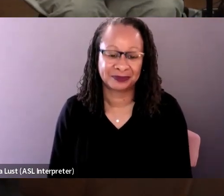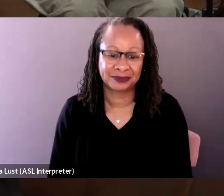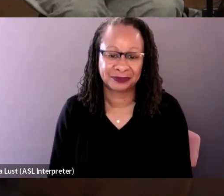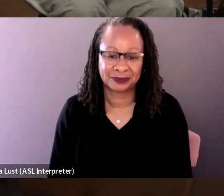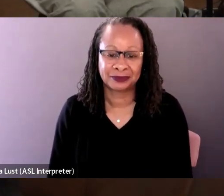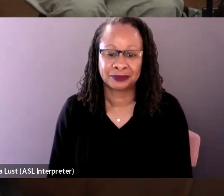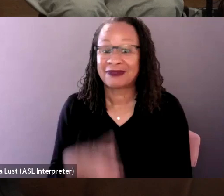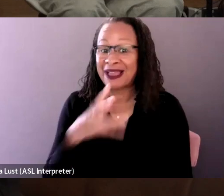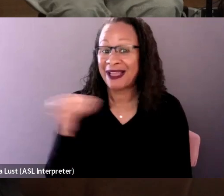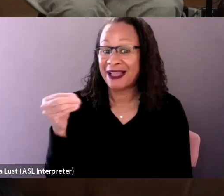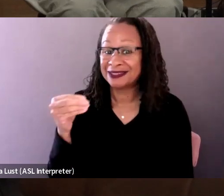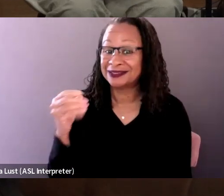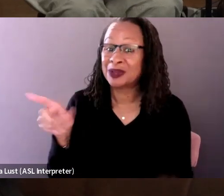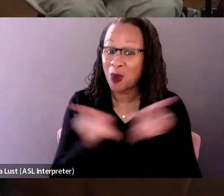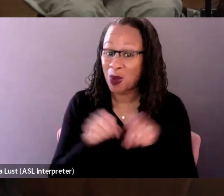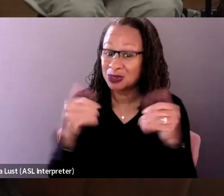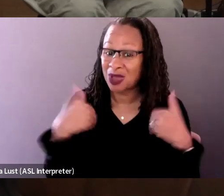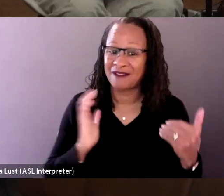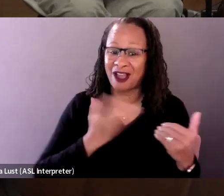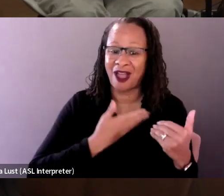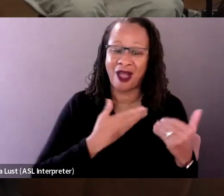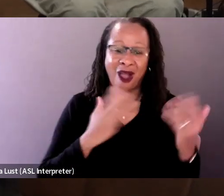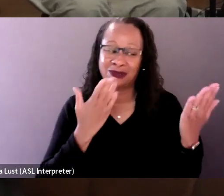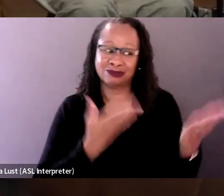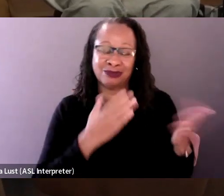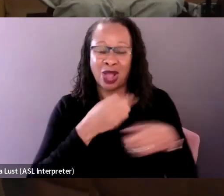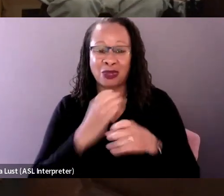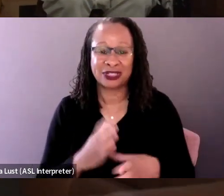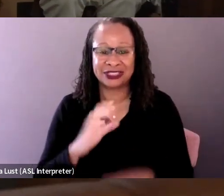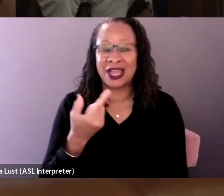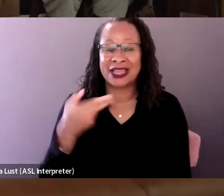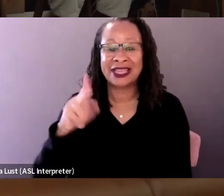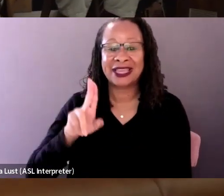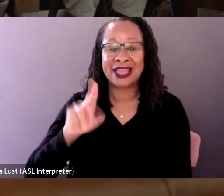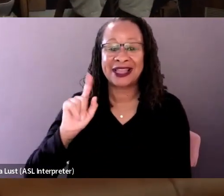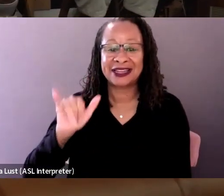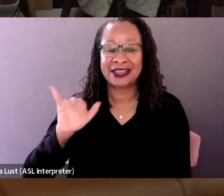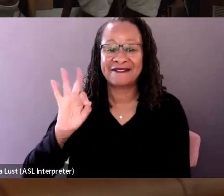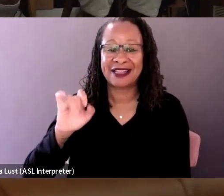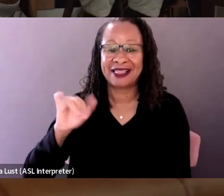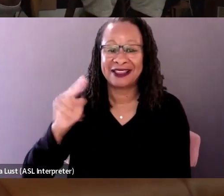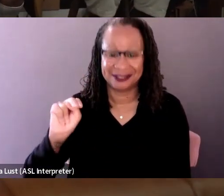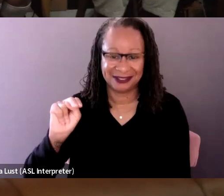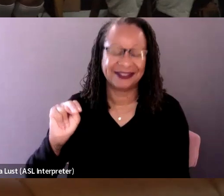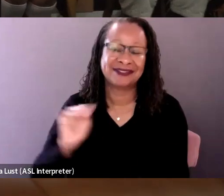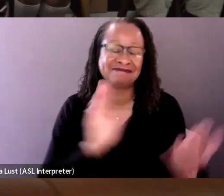And we also have our illustrious producer, Getty Feline, here in the flesh. Would you join us, please?